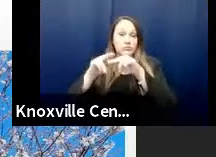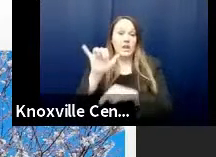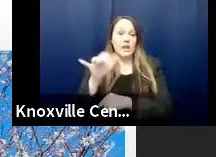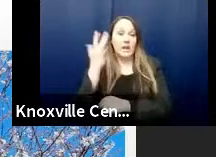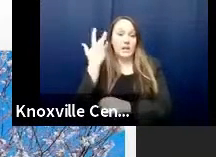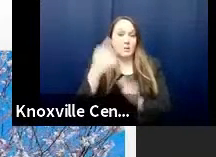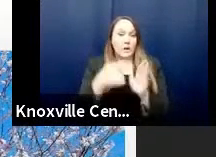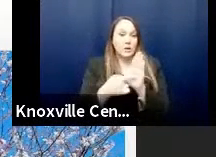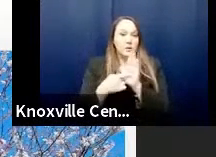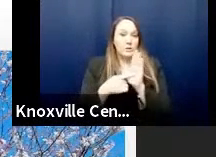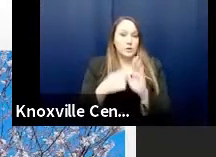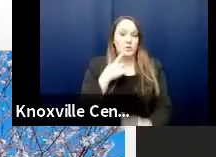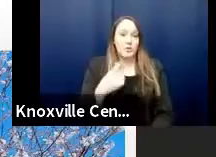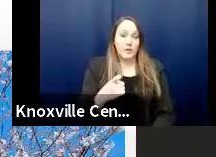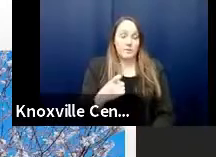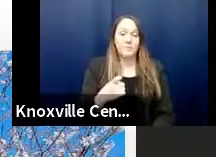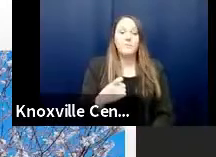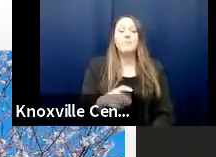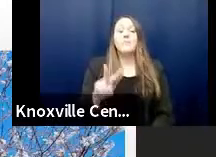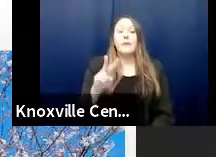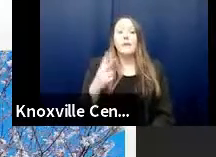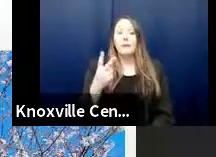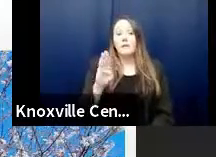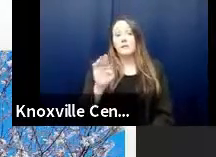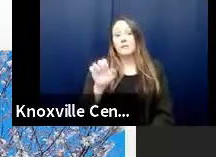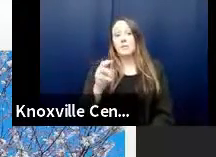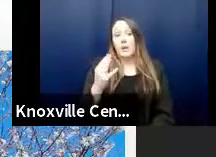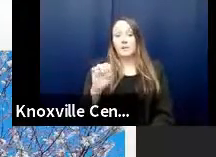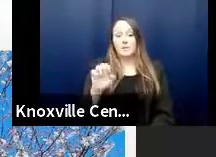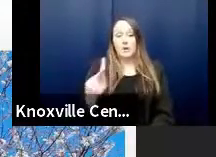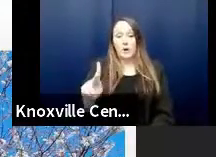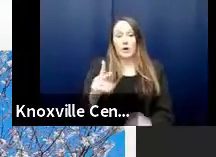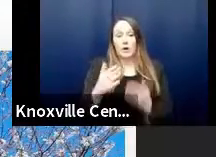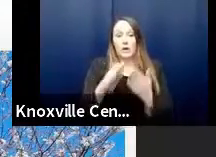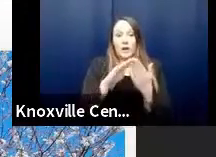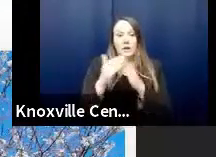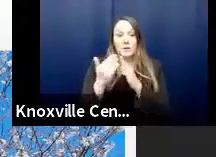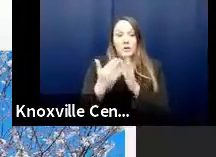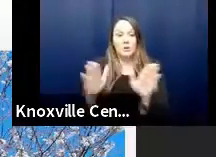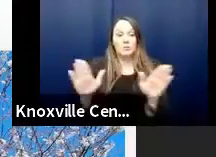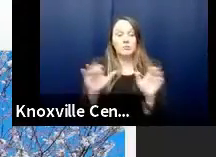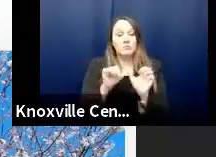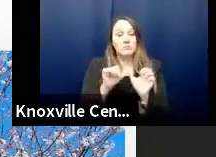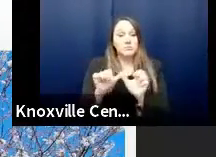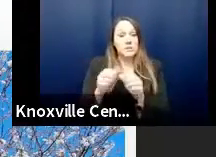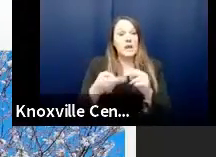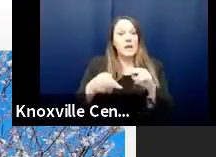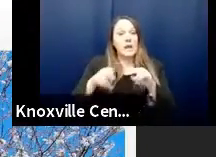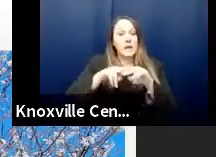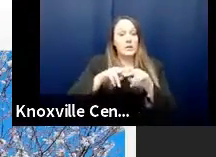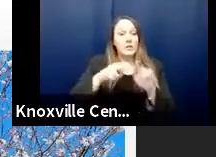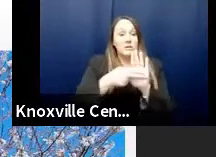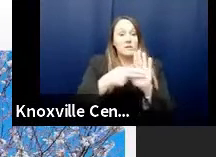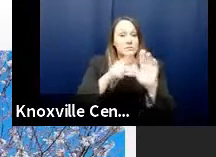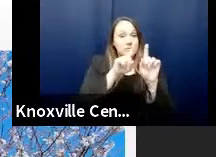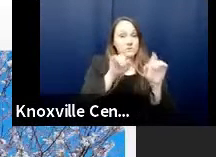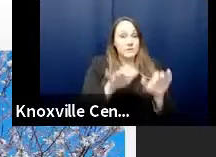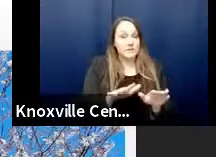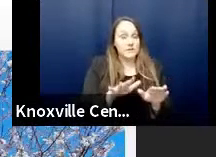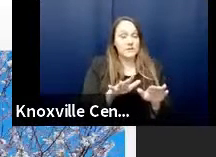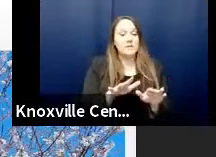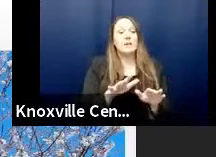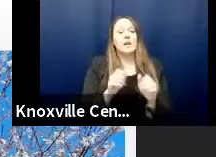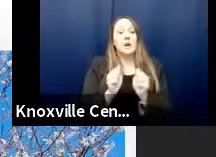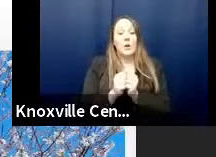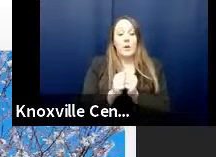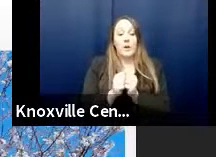red. Our second benchmark, community-wide sustained and increased diagnostic testing